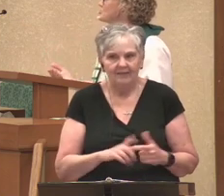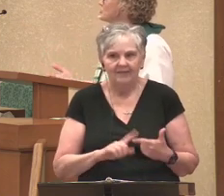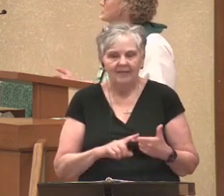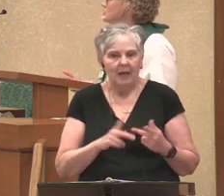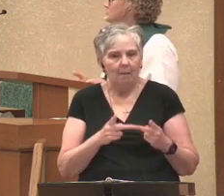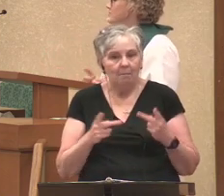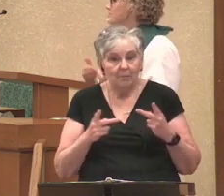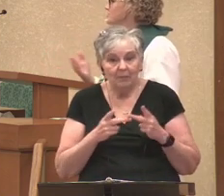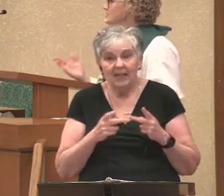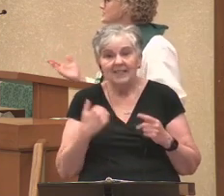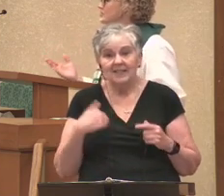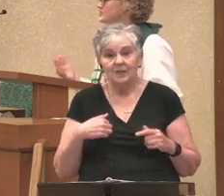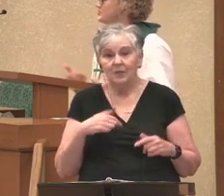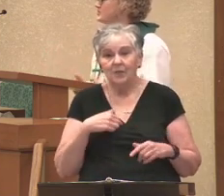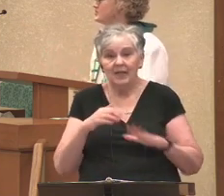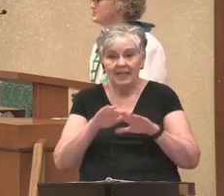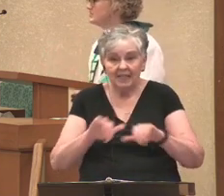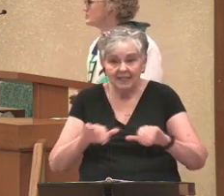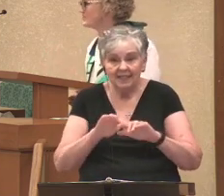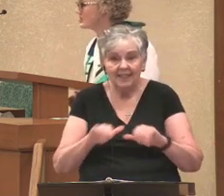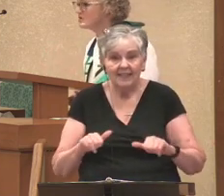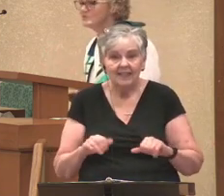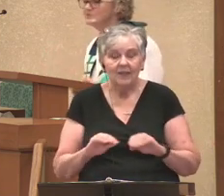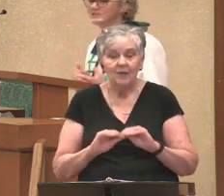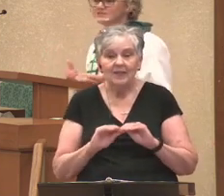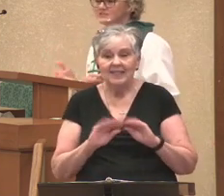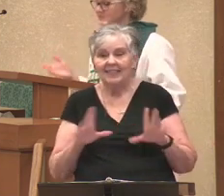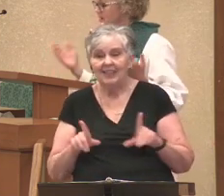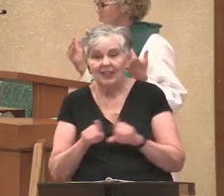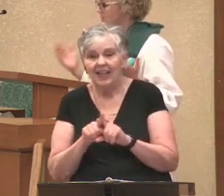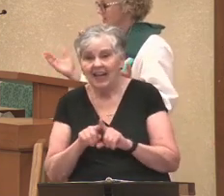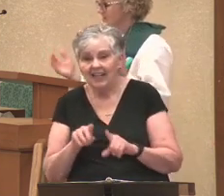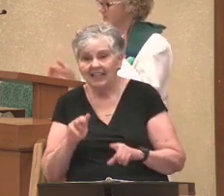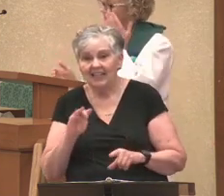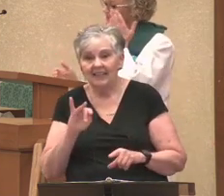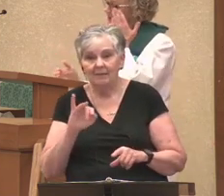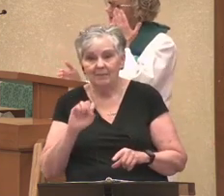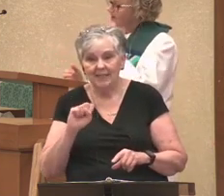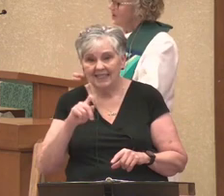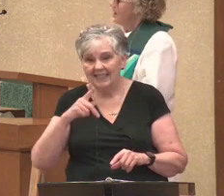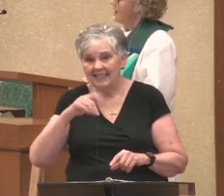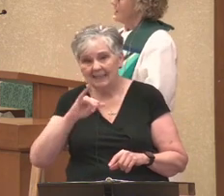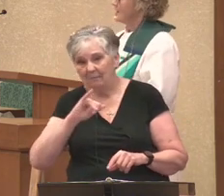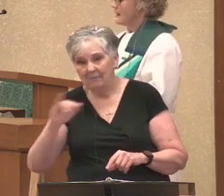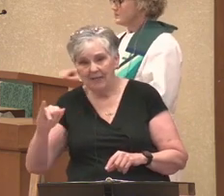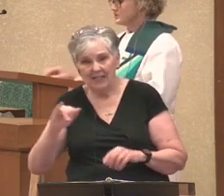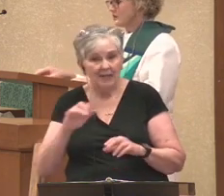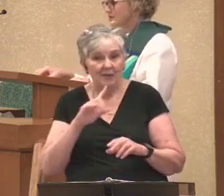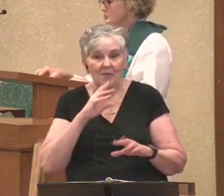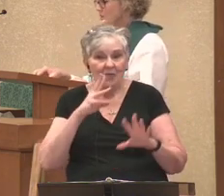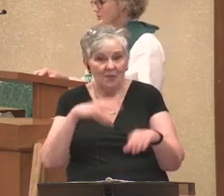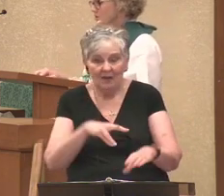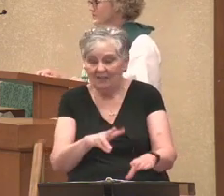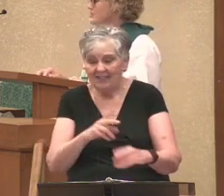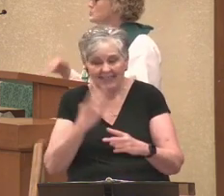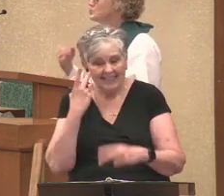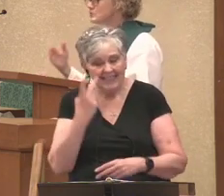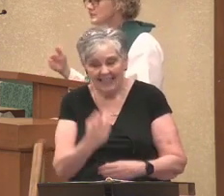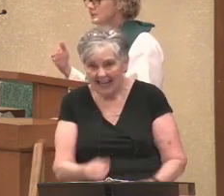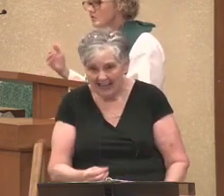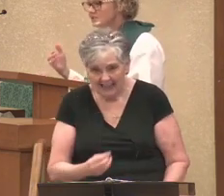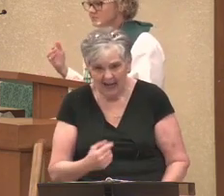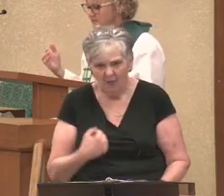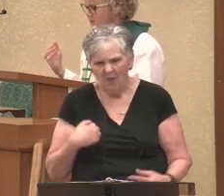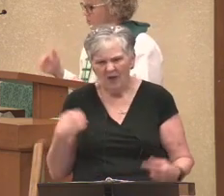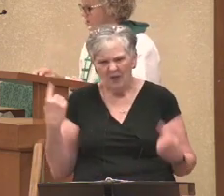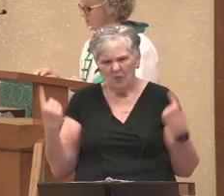we went snorkeling was about as clear as the Mississippi River. We didn't see a thing. And I was starting to wonder if there was